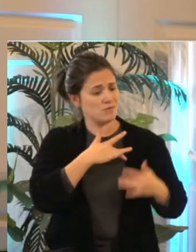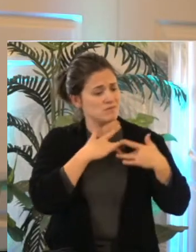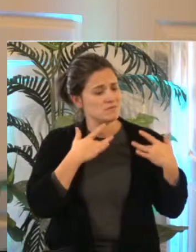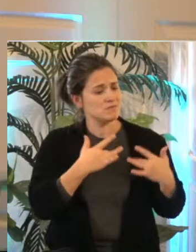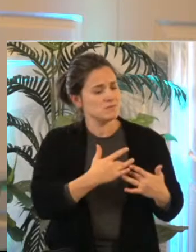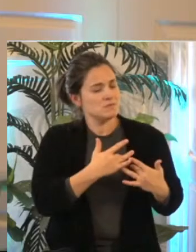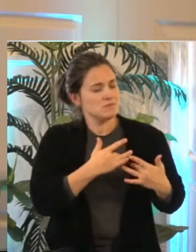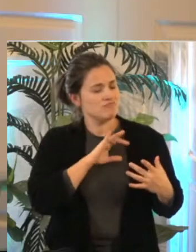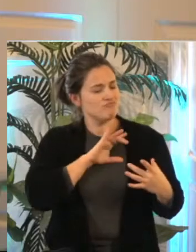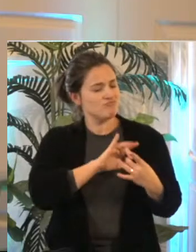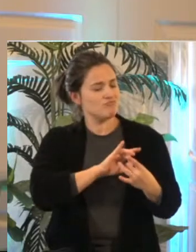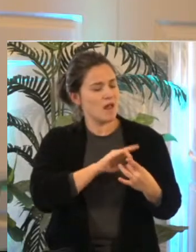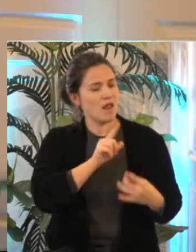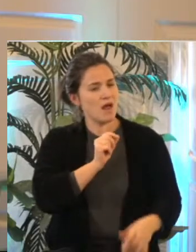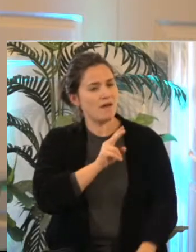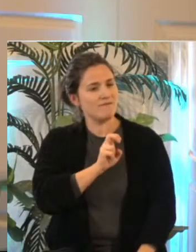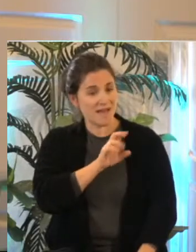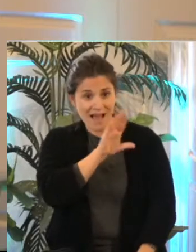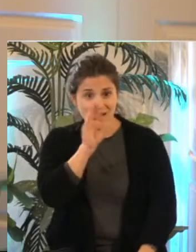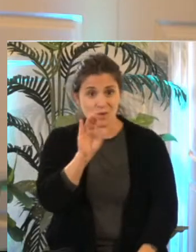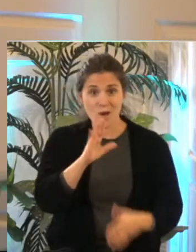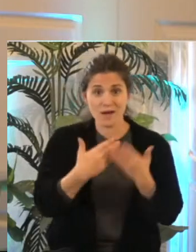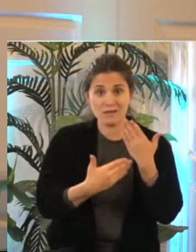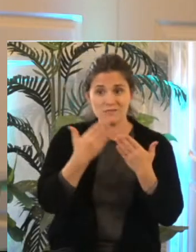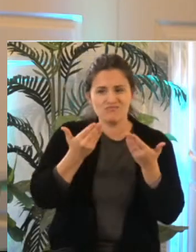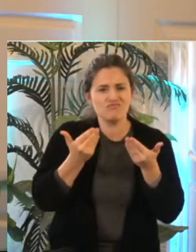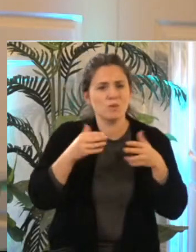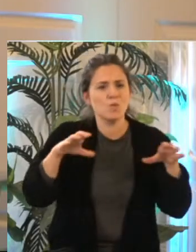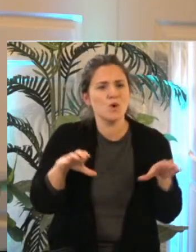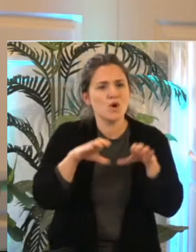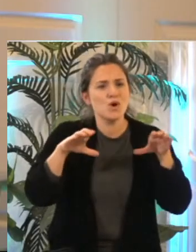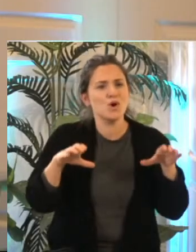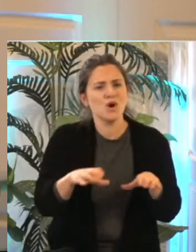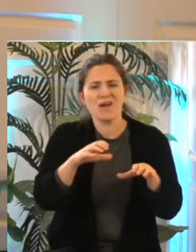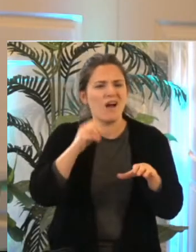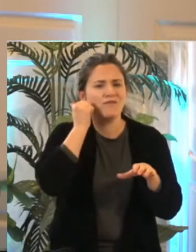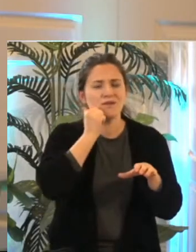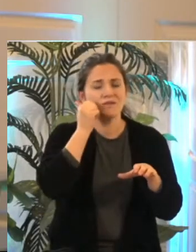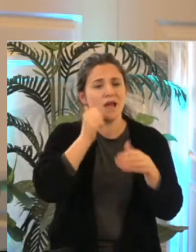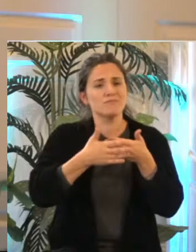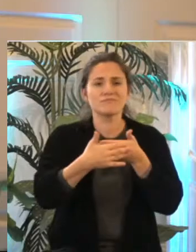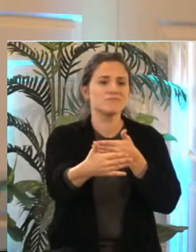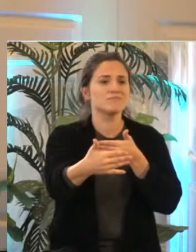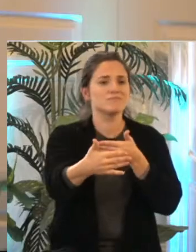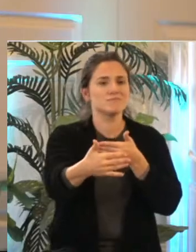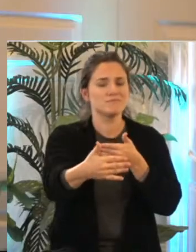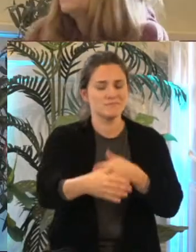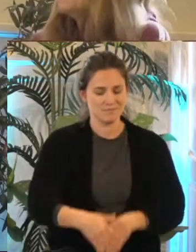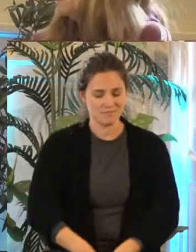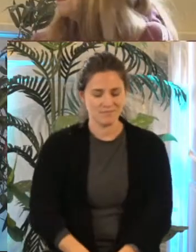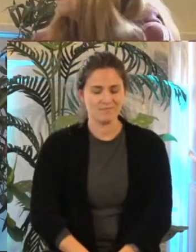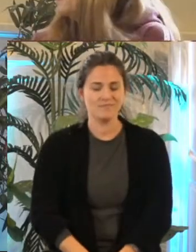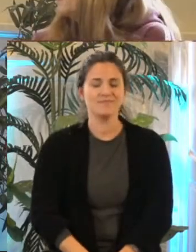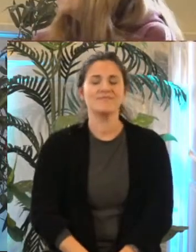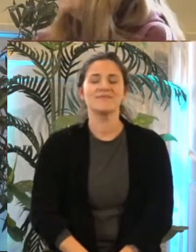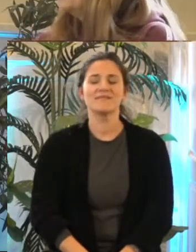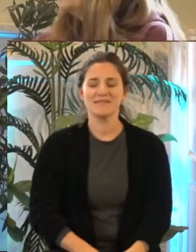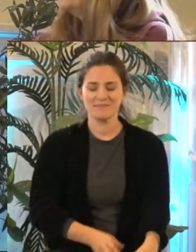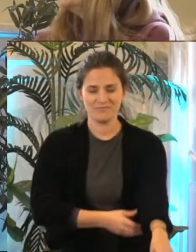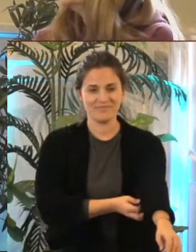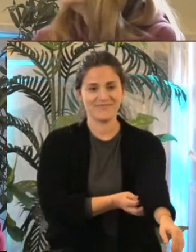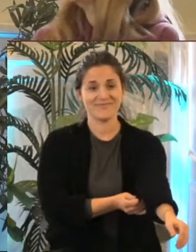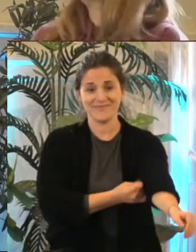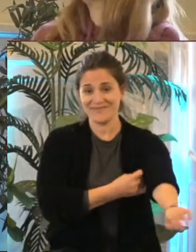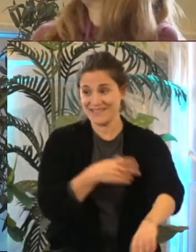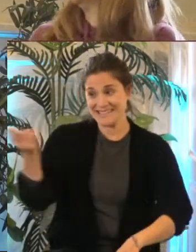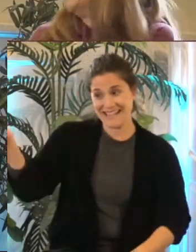love, and may your hands do the good works of this world all the days of your life. Marcia. Oh, I'm sorry. State your